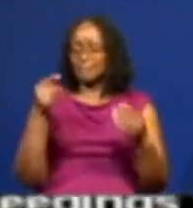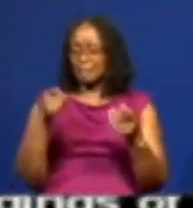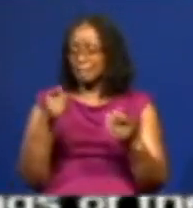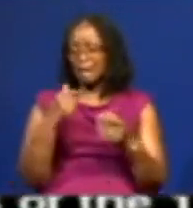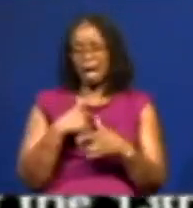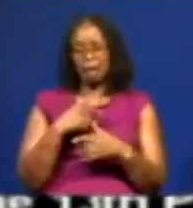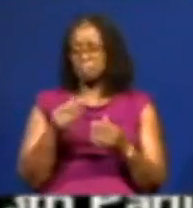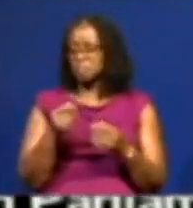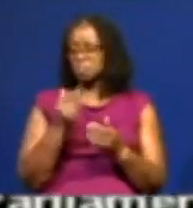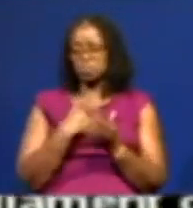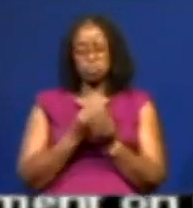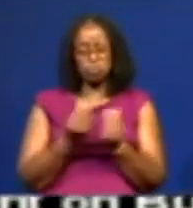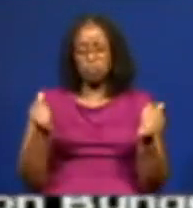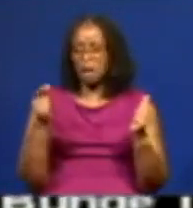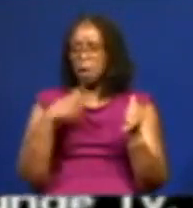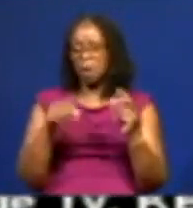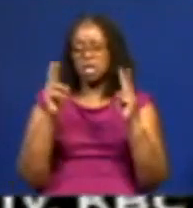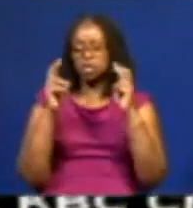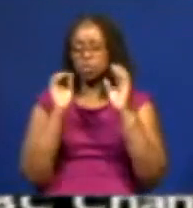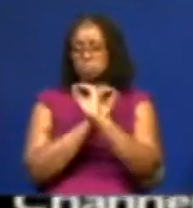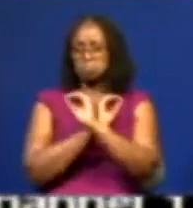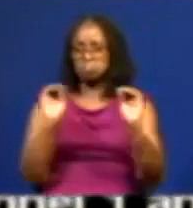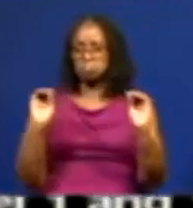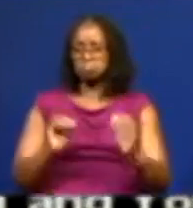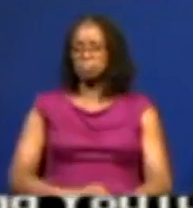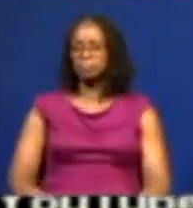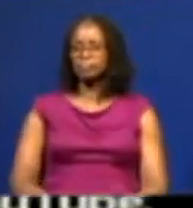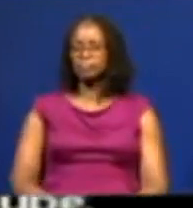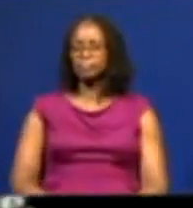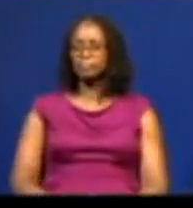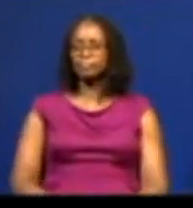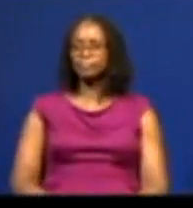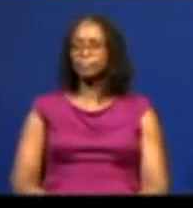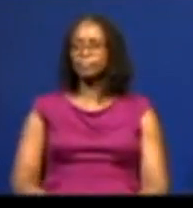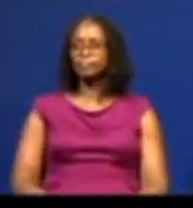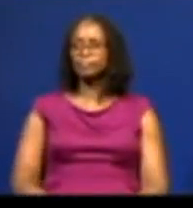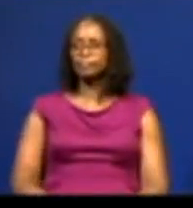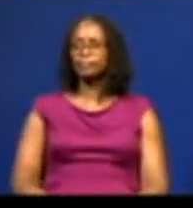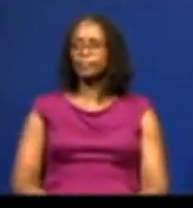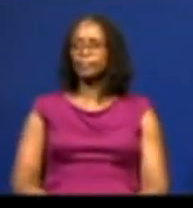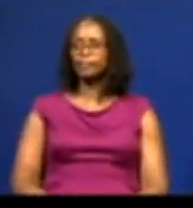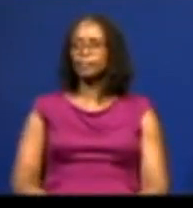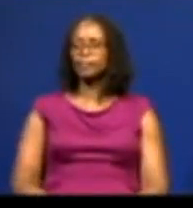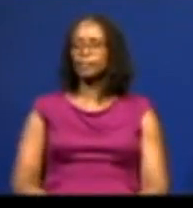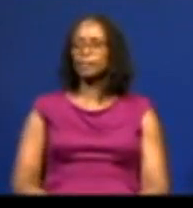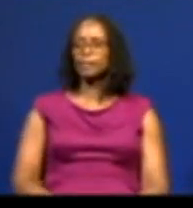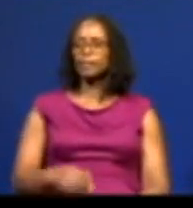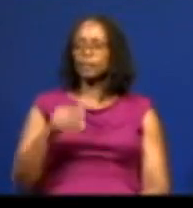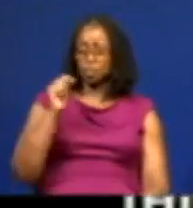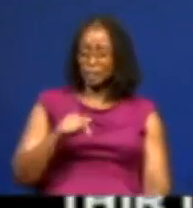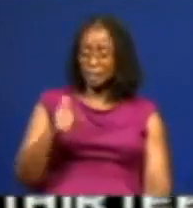interest. Mr. Speaker, the loopholes today I saw in one of the